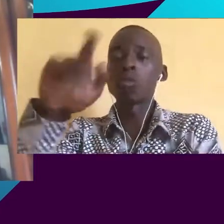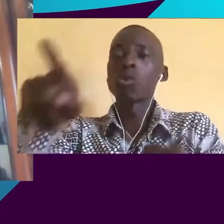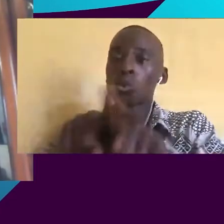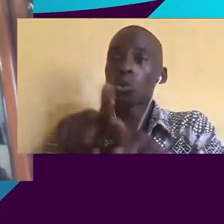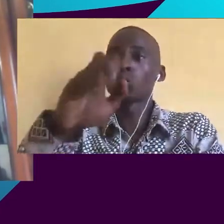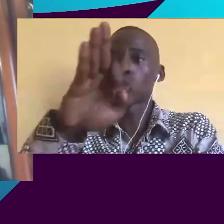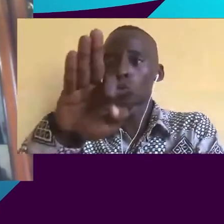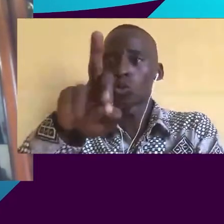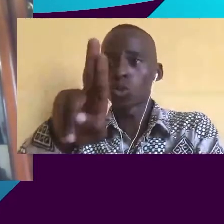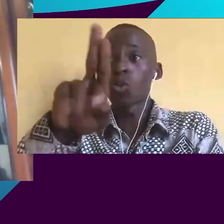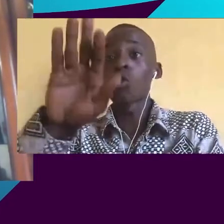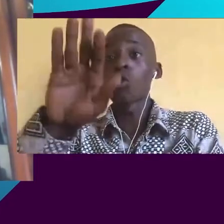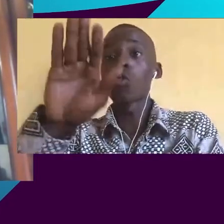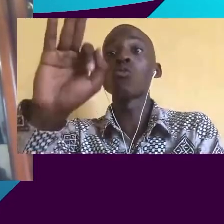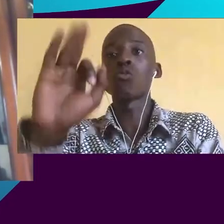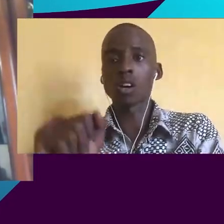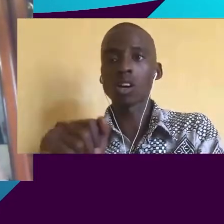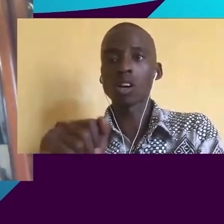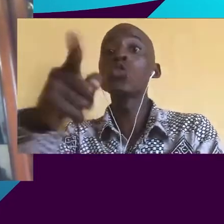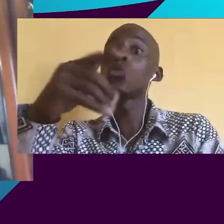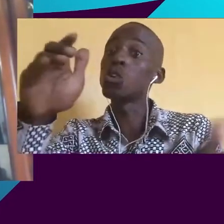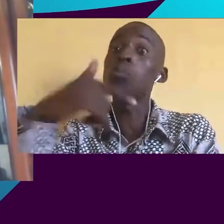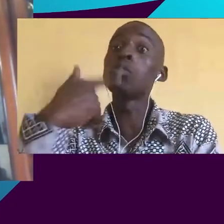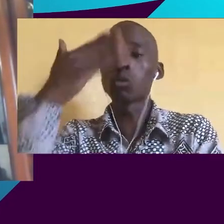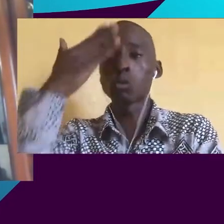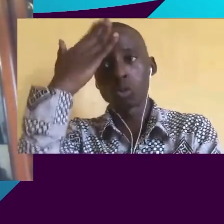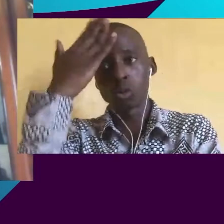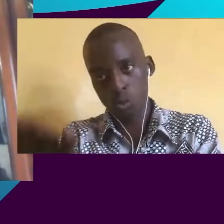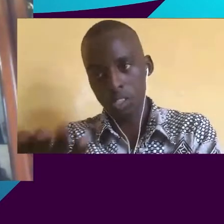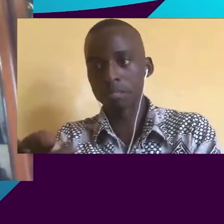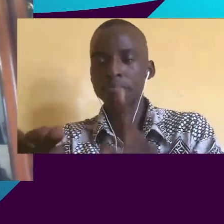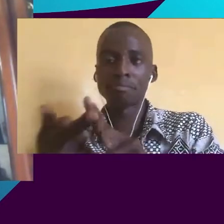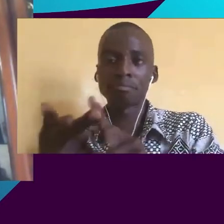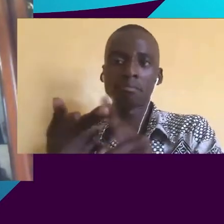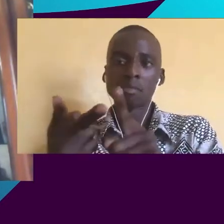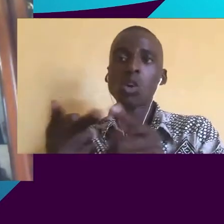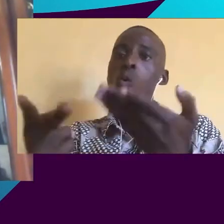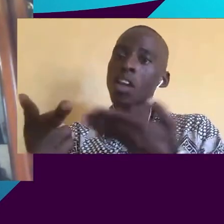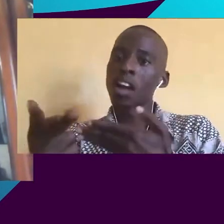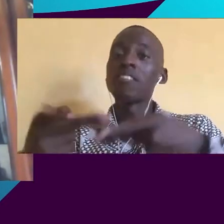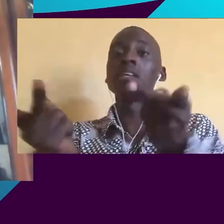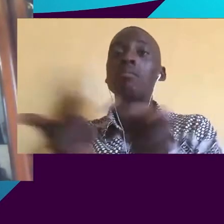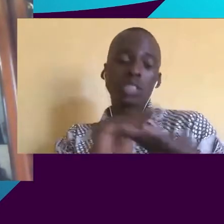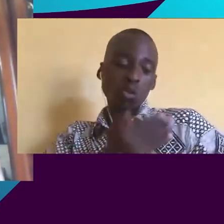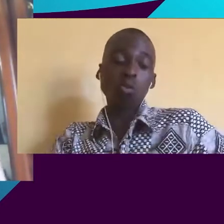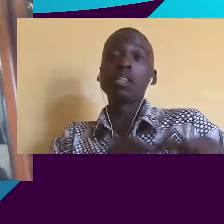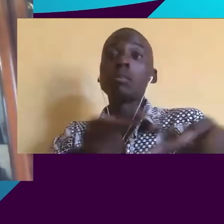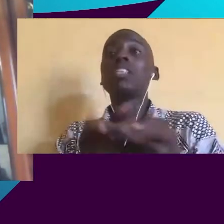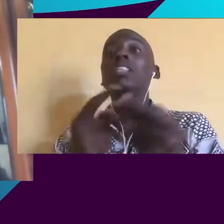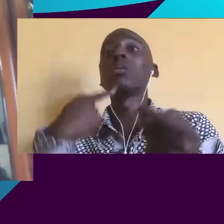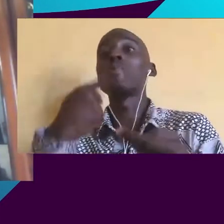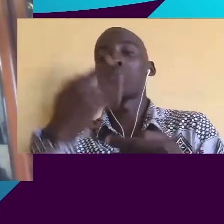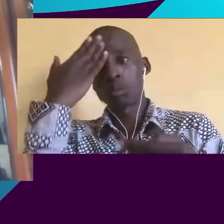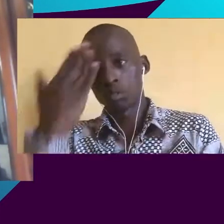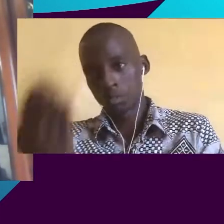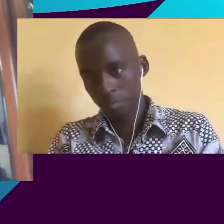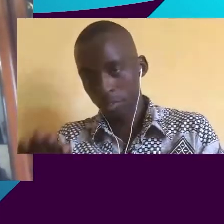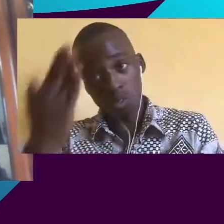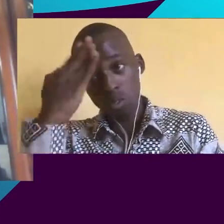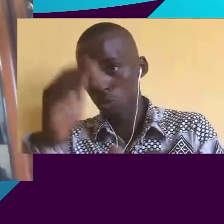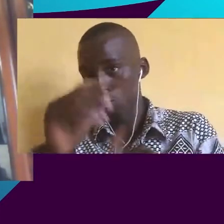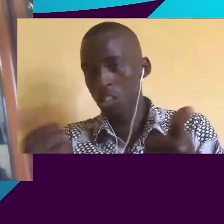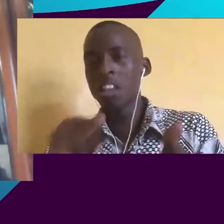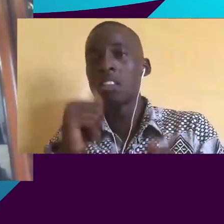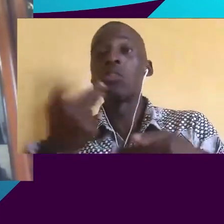know who your deputy is. You know who exactly we have in a place where the women are. They don't really have those positions where we think, but I'm